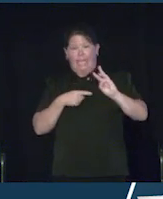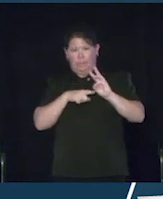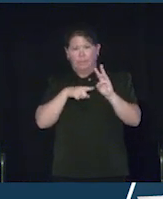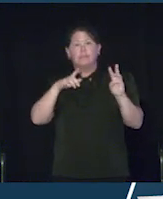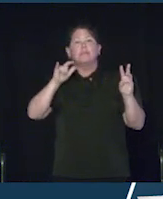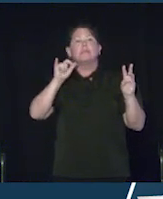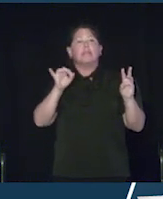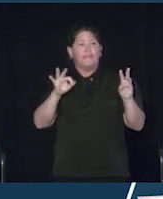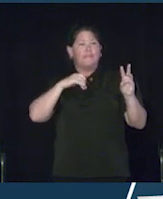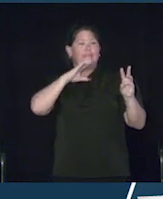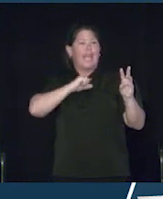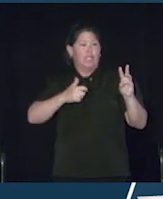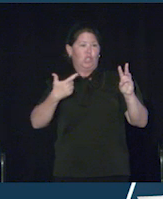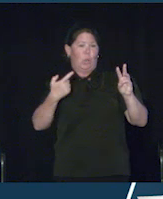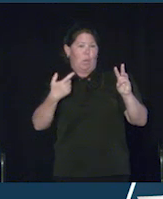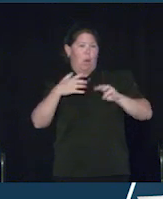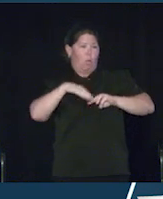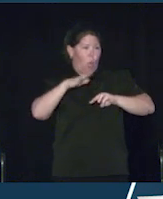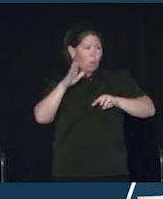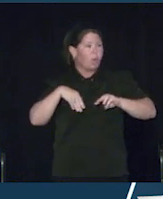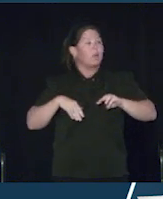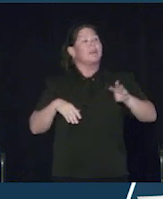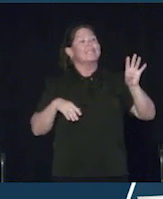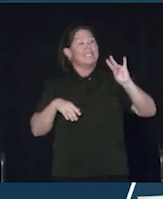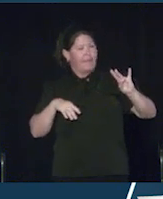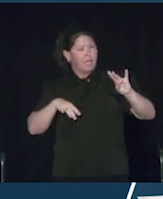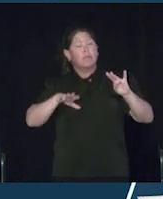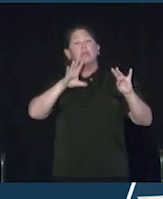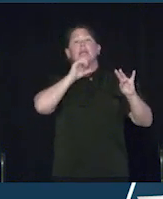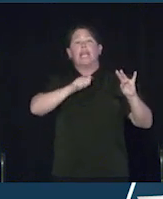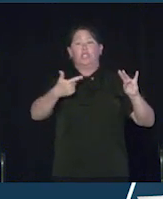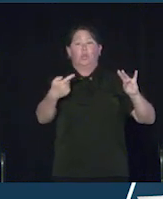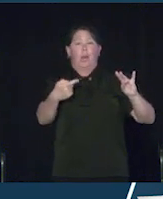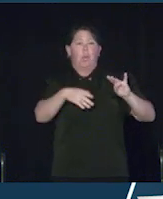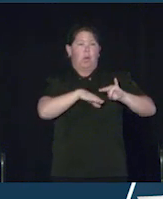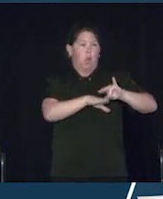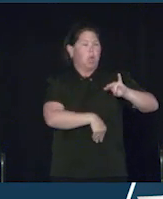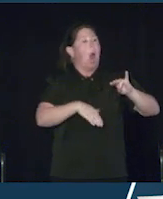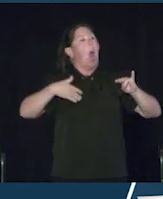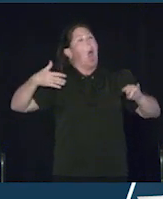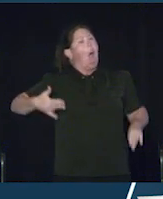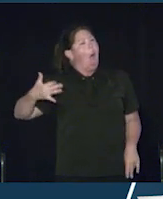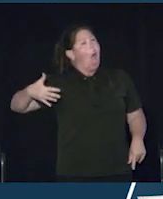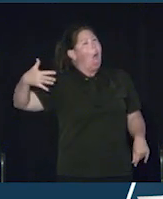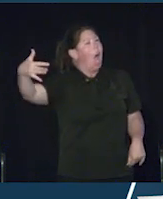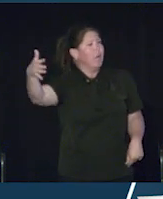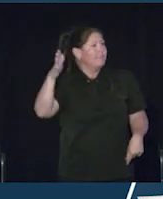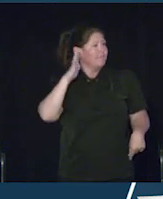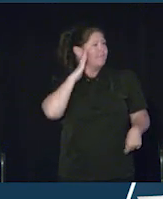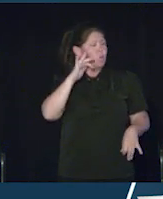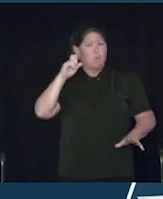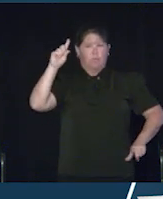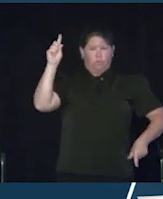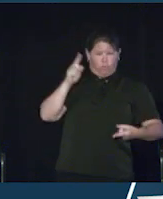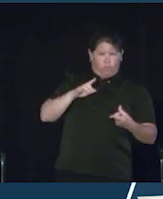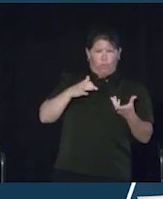the age of 21. And we do go through a category cleanup every so often so that individuals